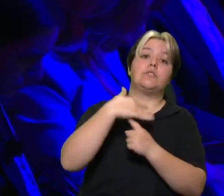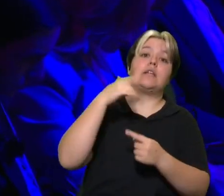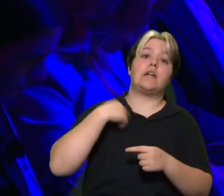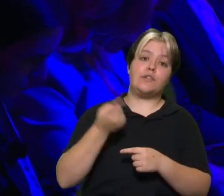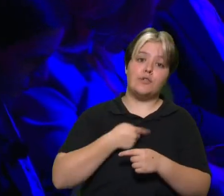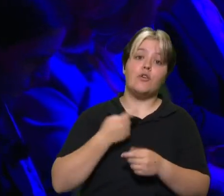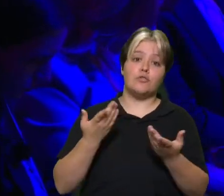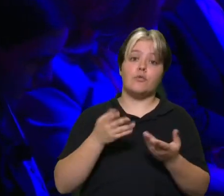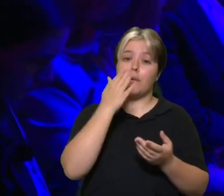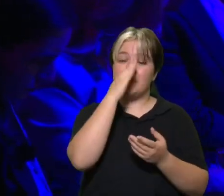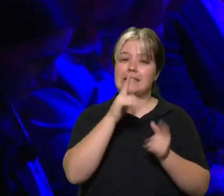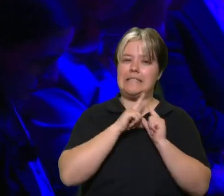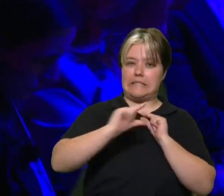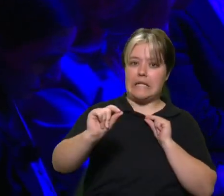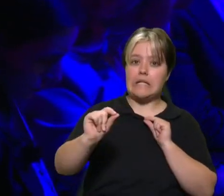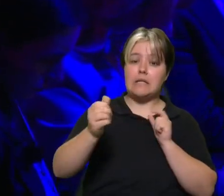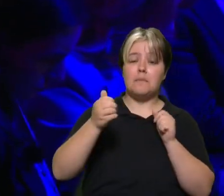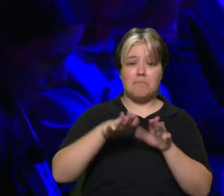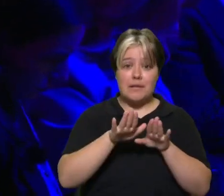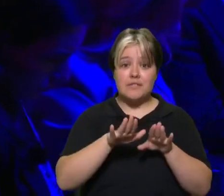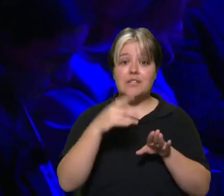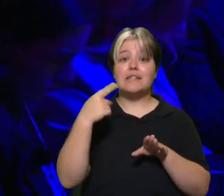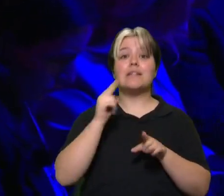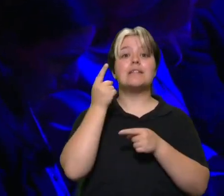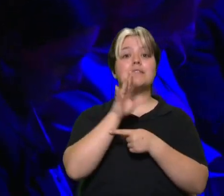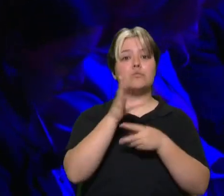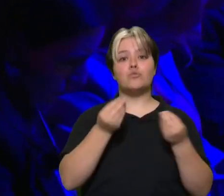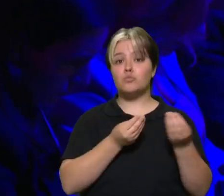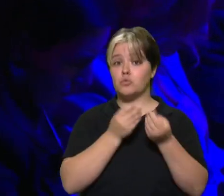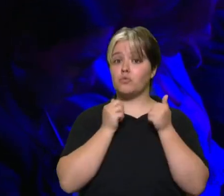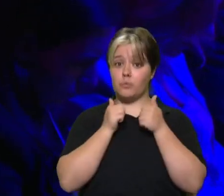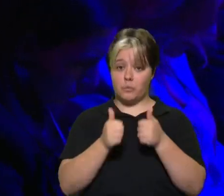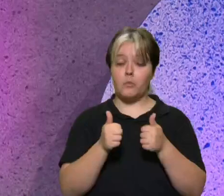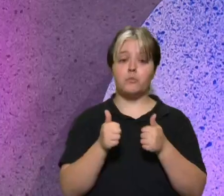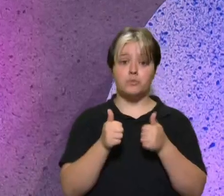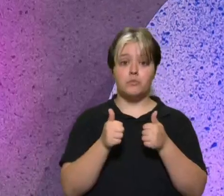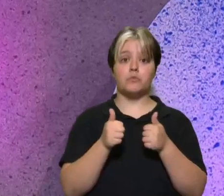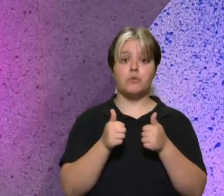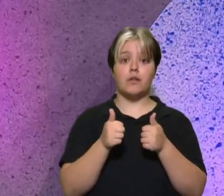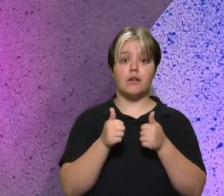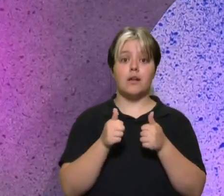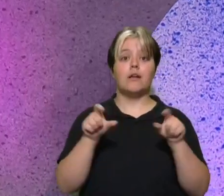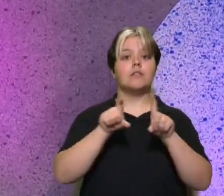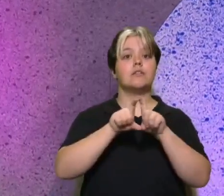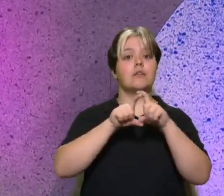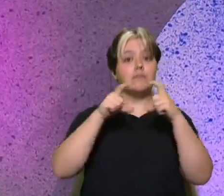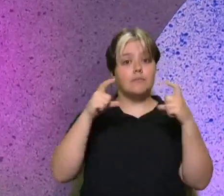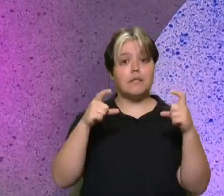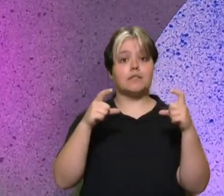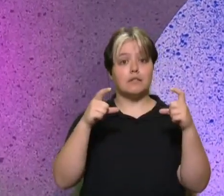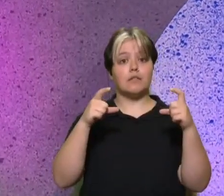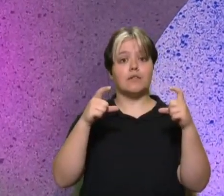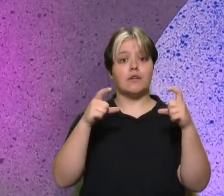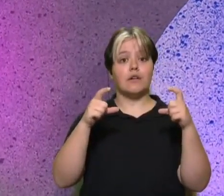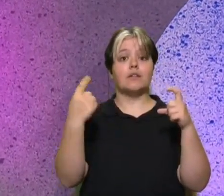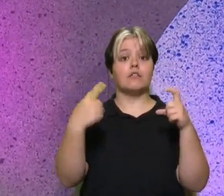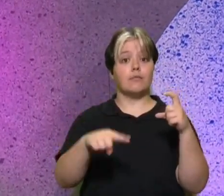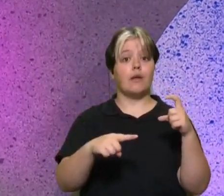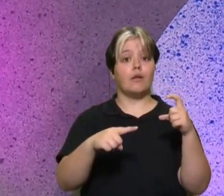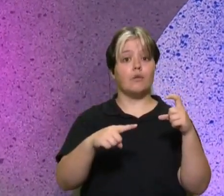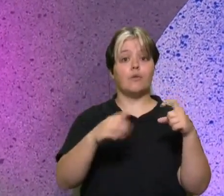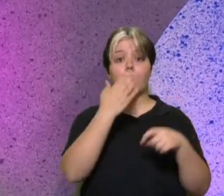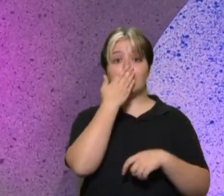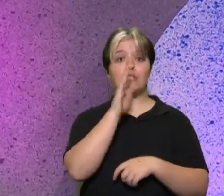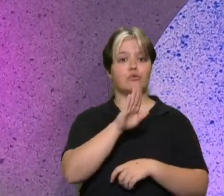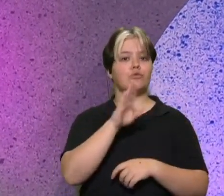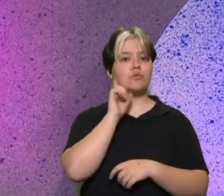macroeconomy, the more remote. But they're very good examples of companies that